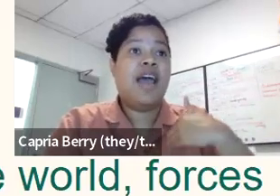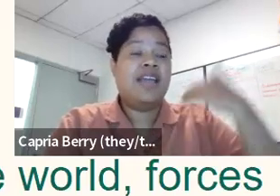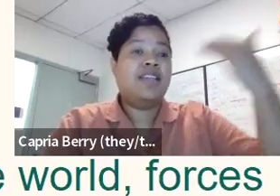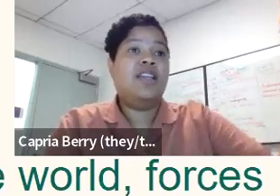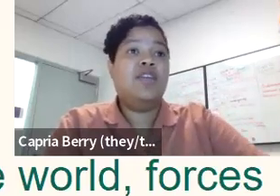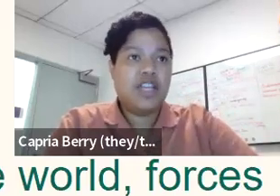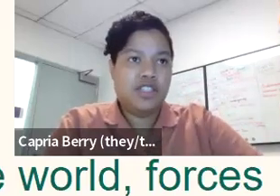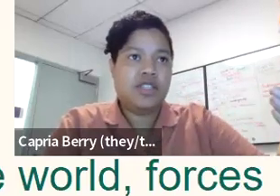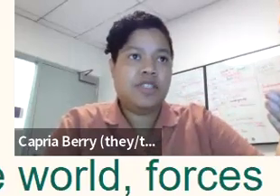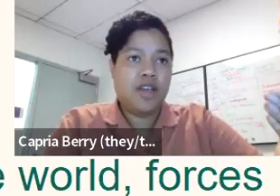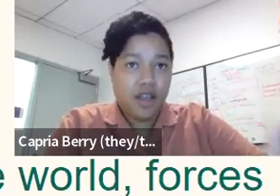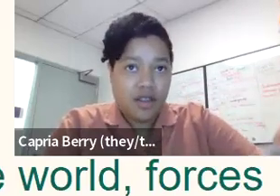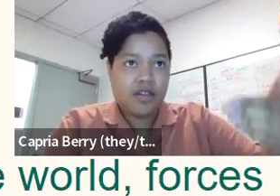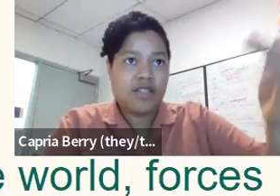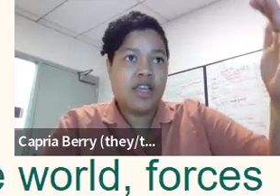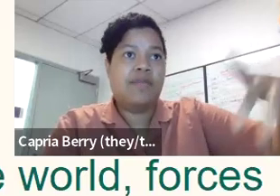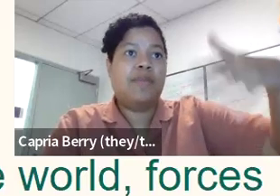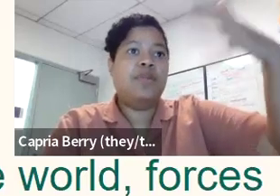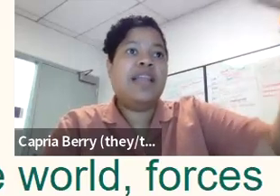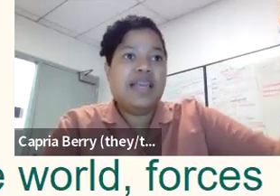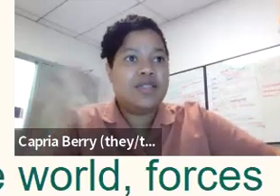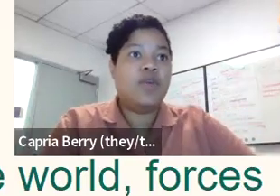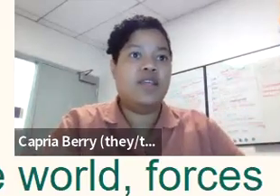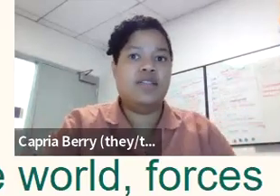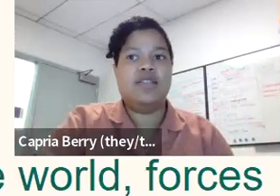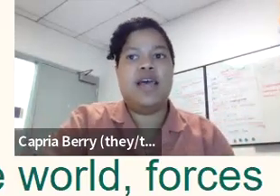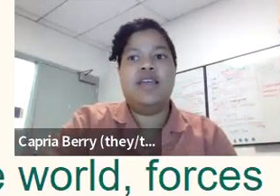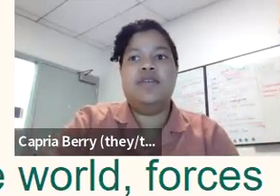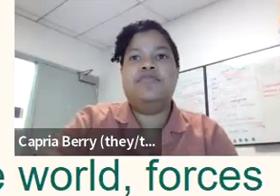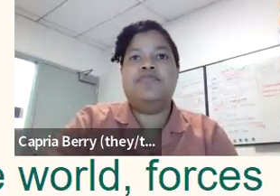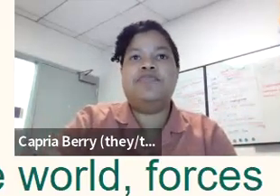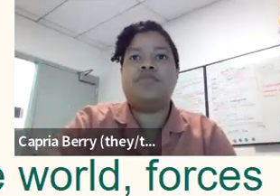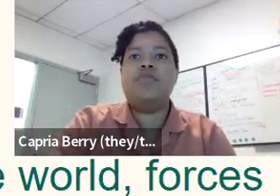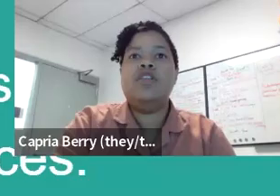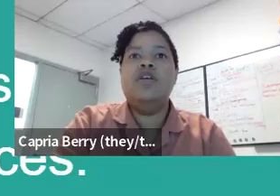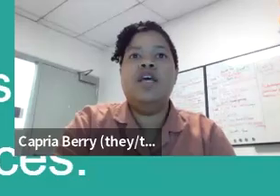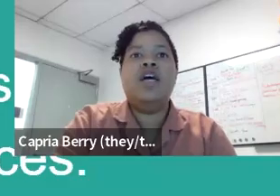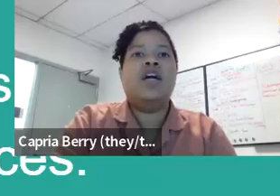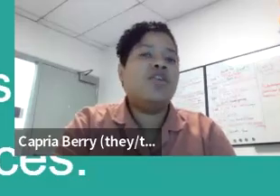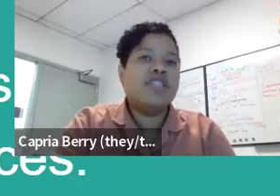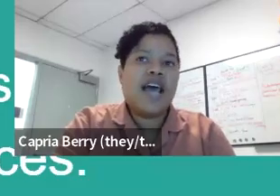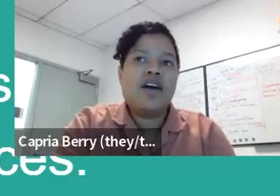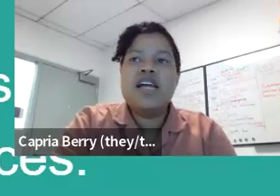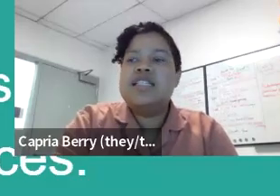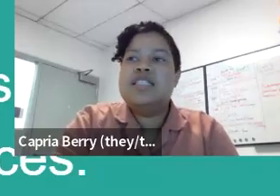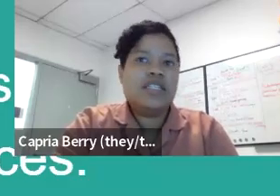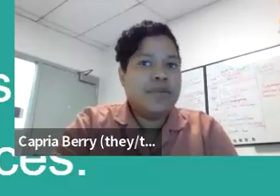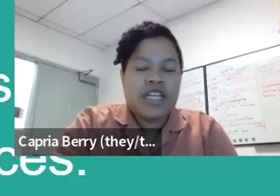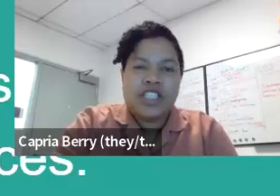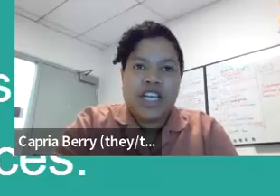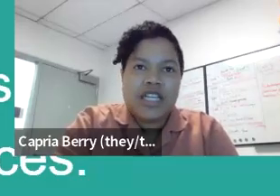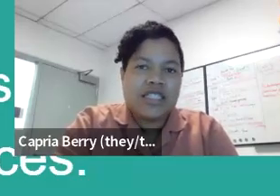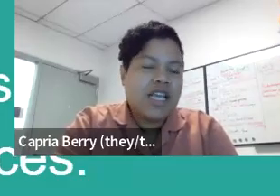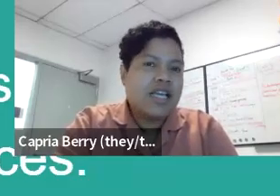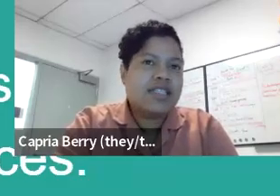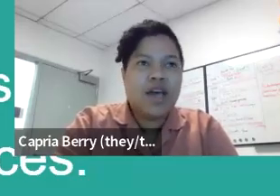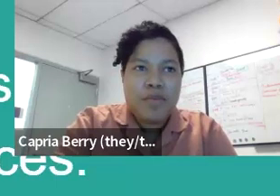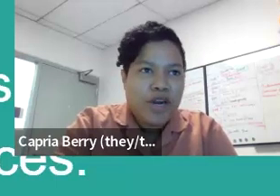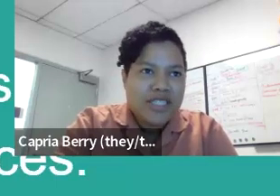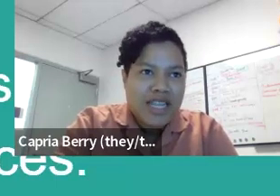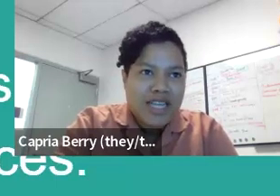eventually graduate? Because folks don't start college without wanting to finish college, okay?